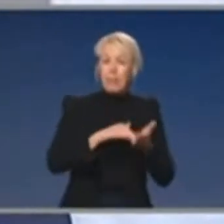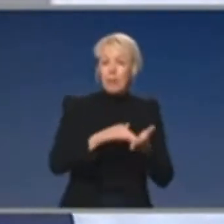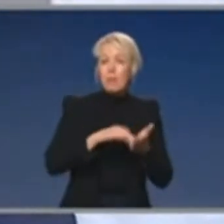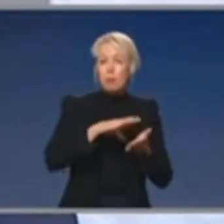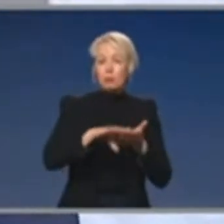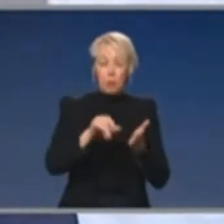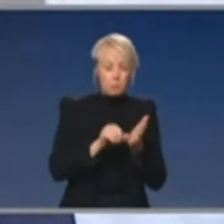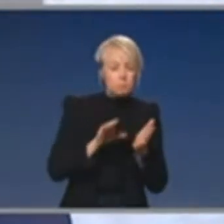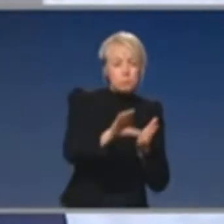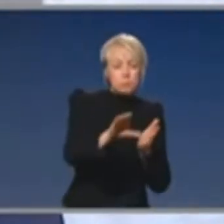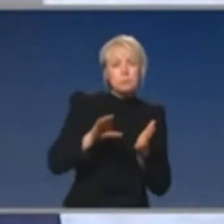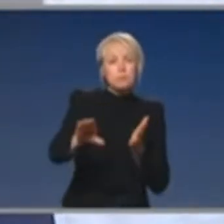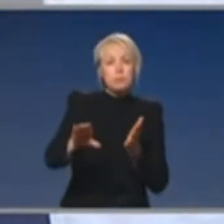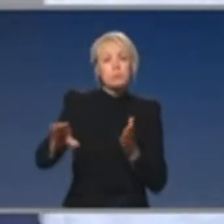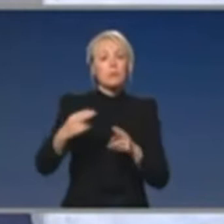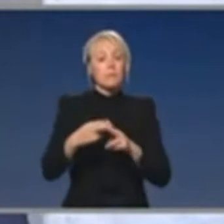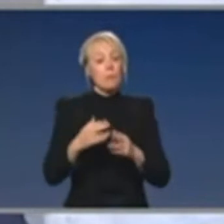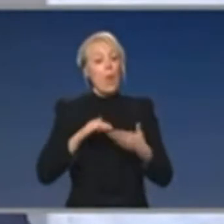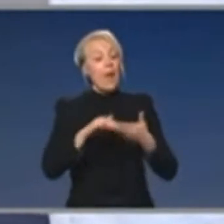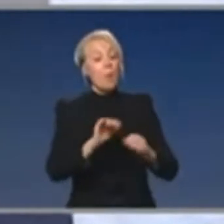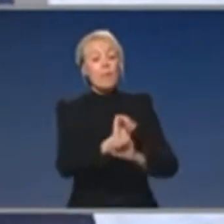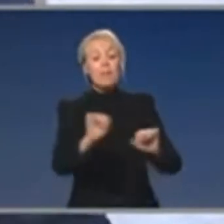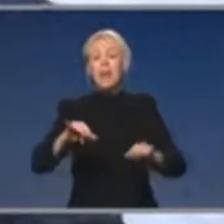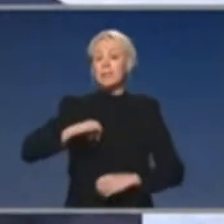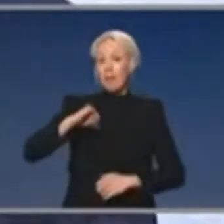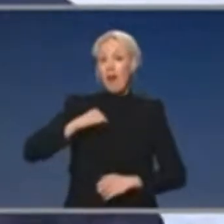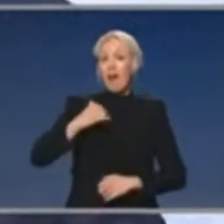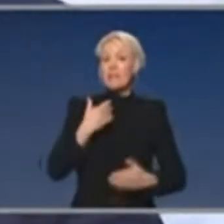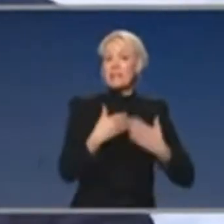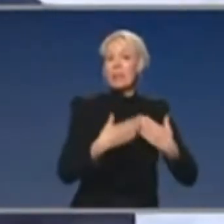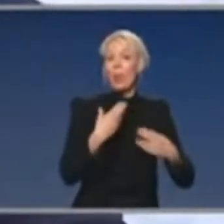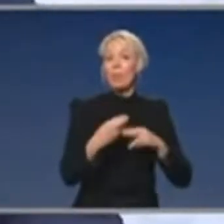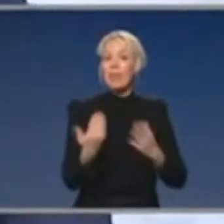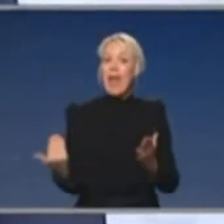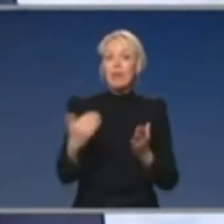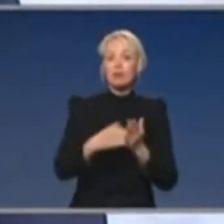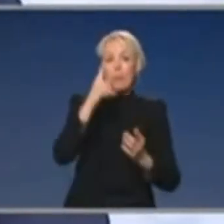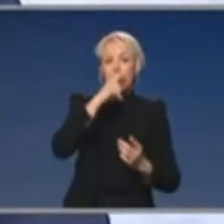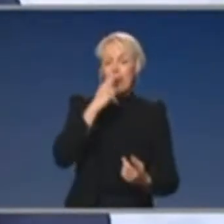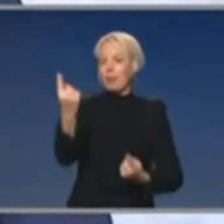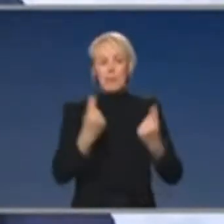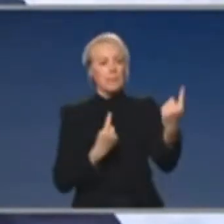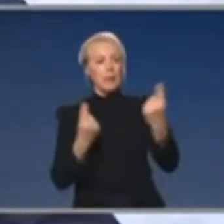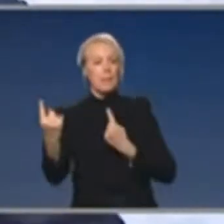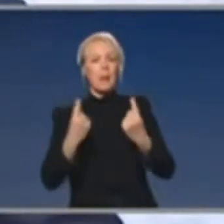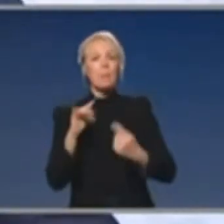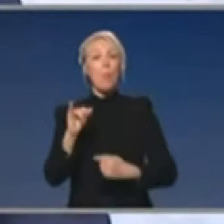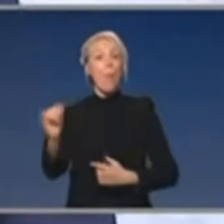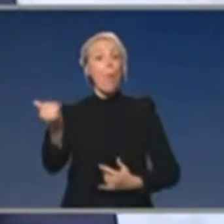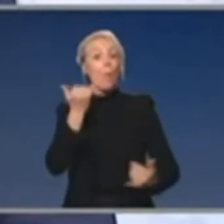their call answer rate and service responsibilities and to deal with additional demand for services and links to further